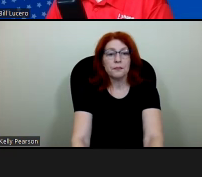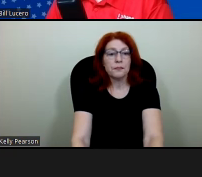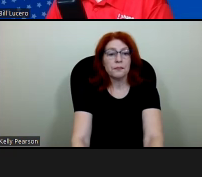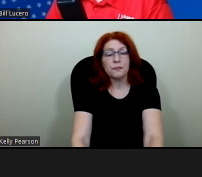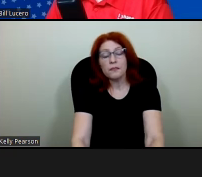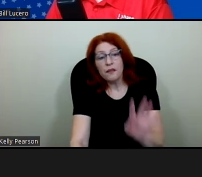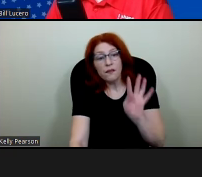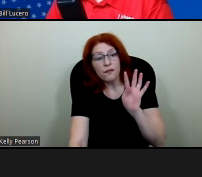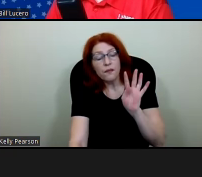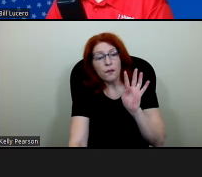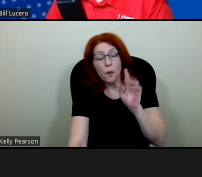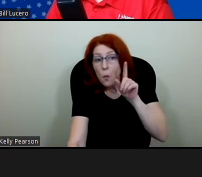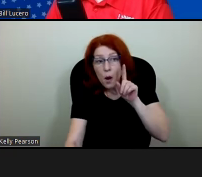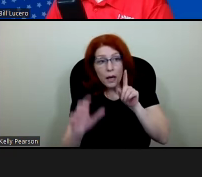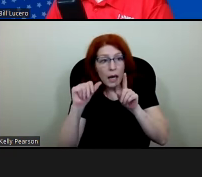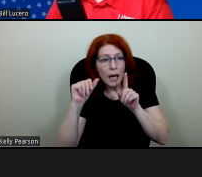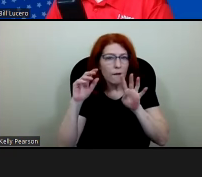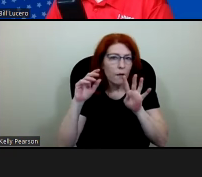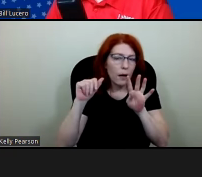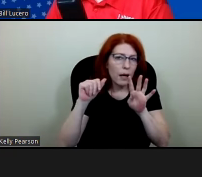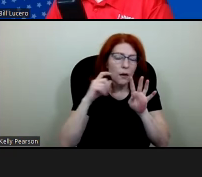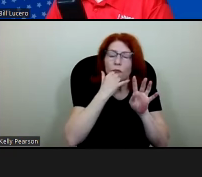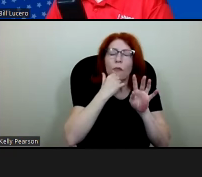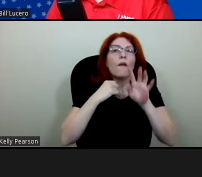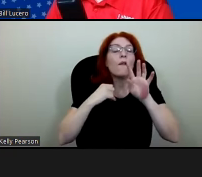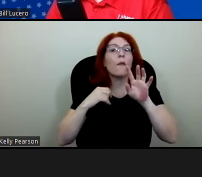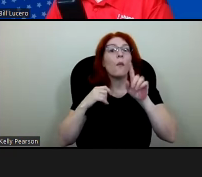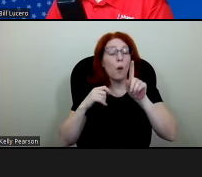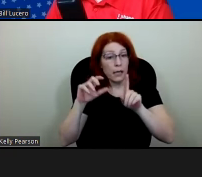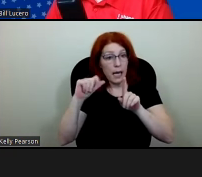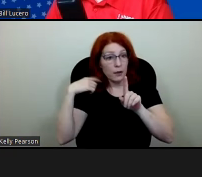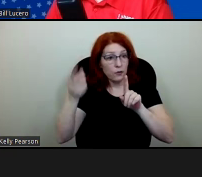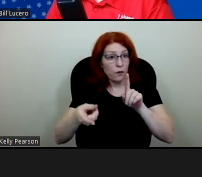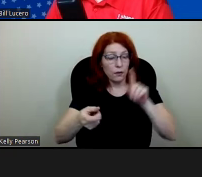Or wait, no, sorry, 1A. 1A, okay.